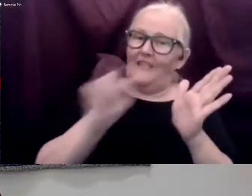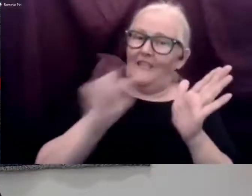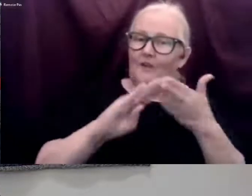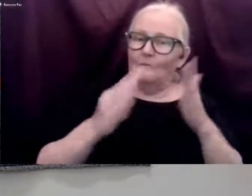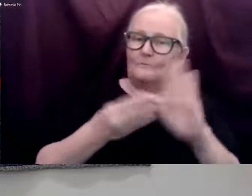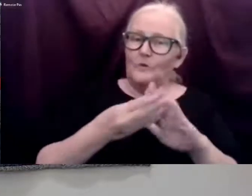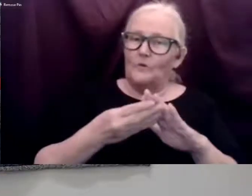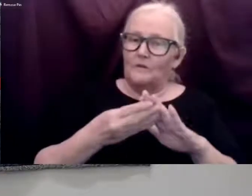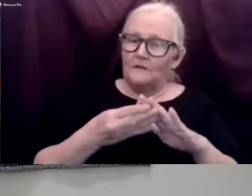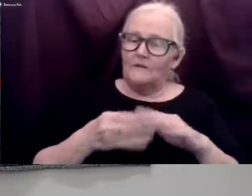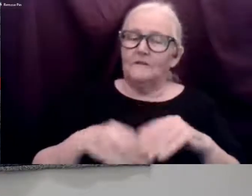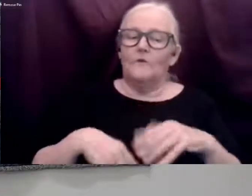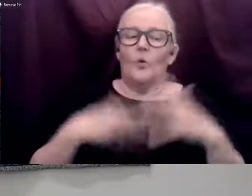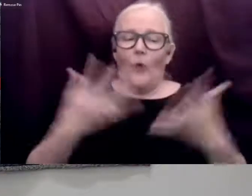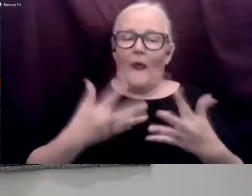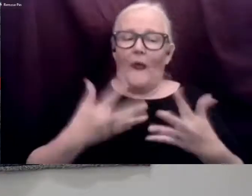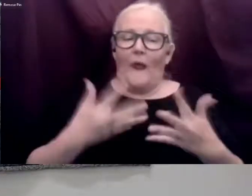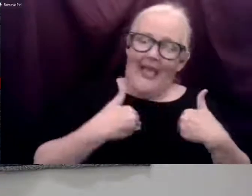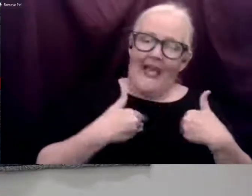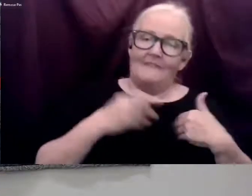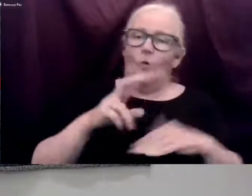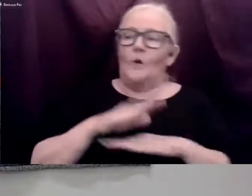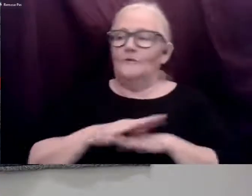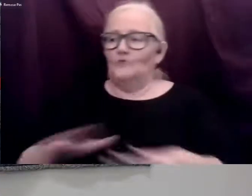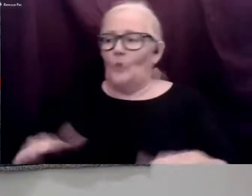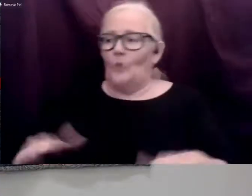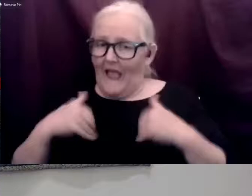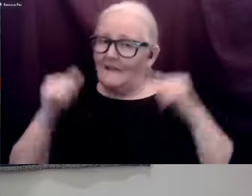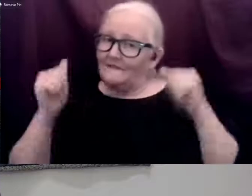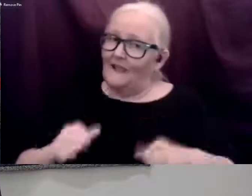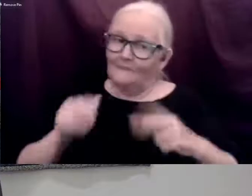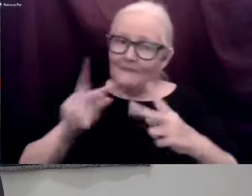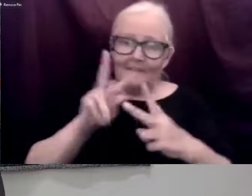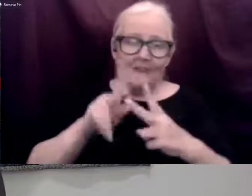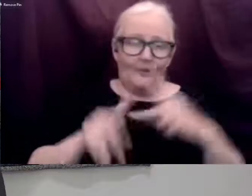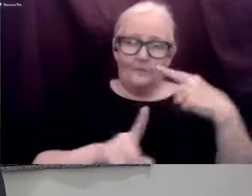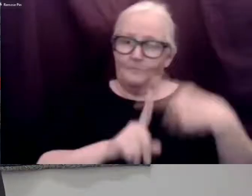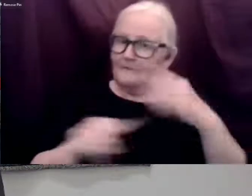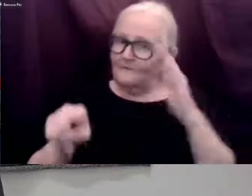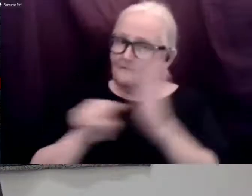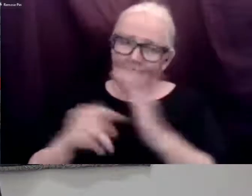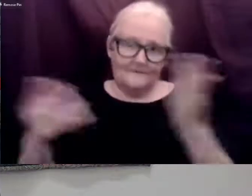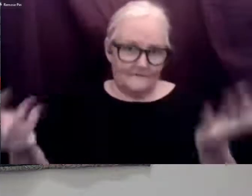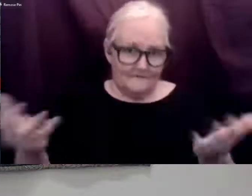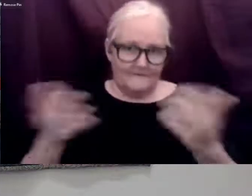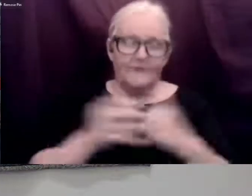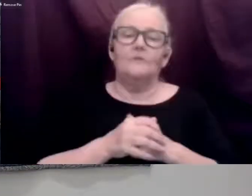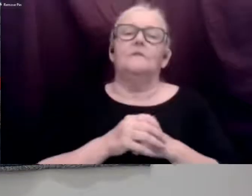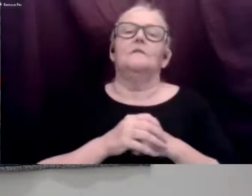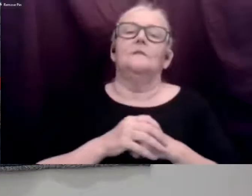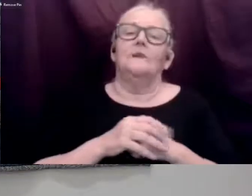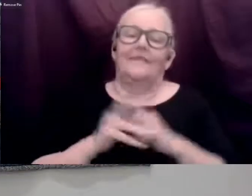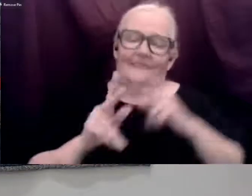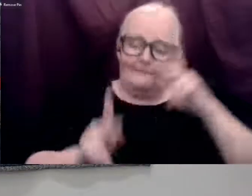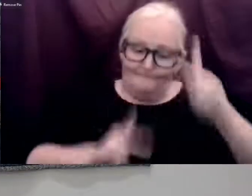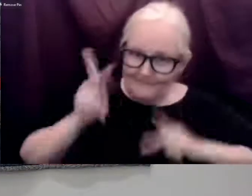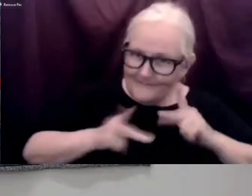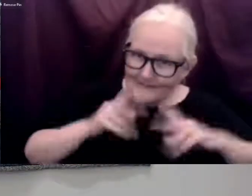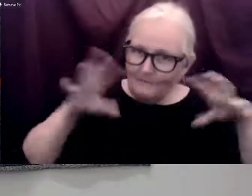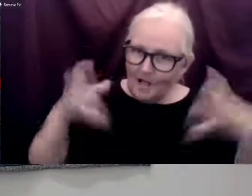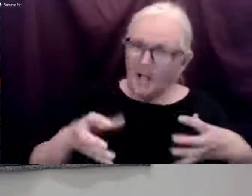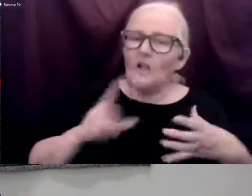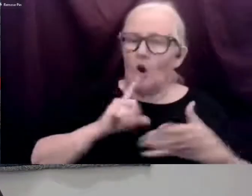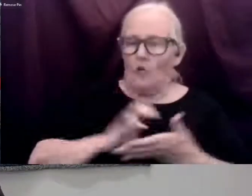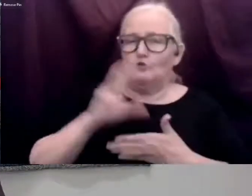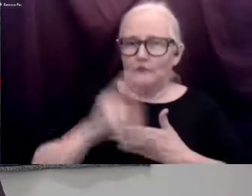or negative ways. The congregation is the curriculum. Unitarian Universalism is